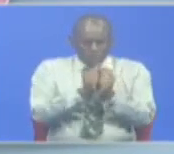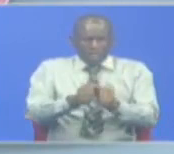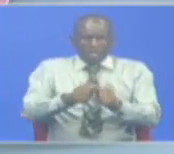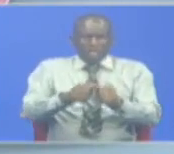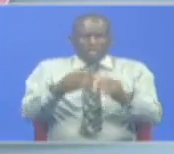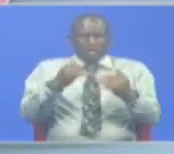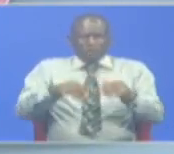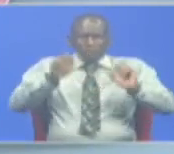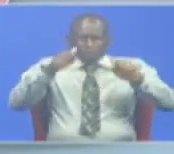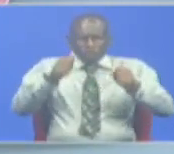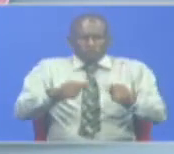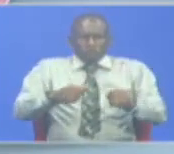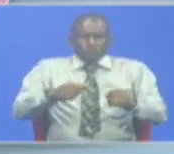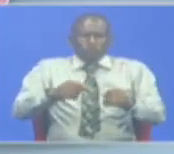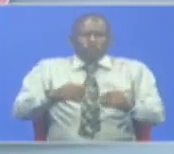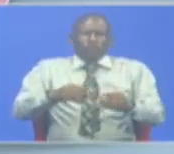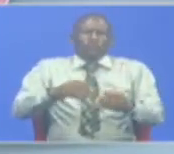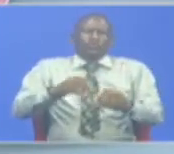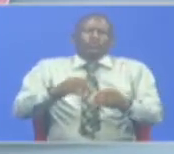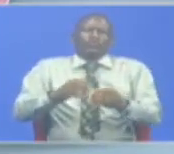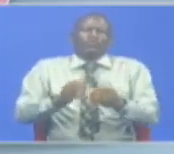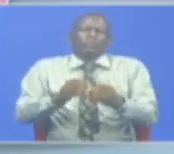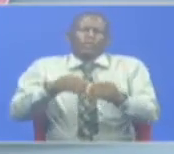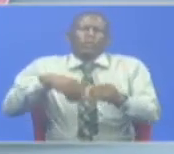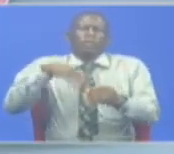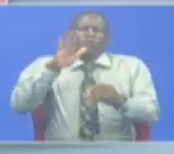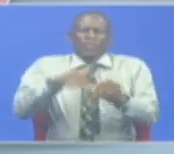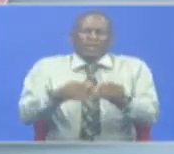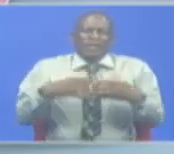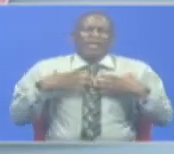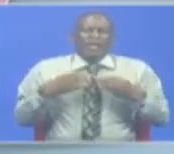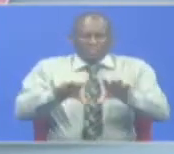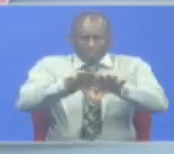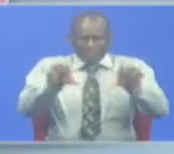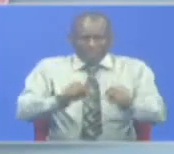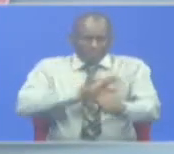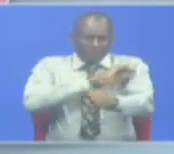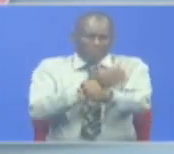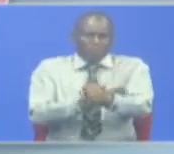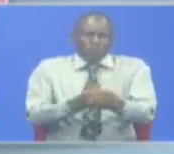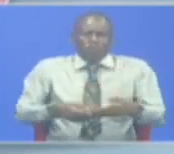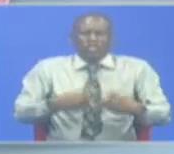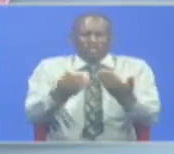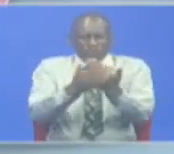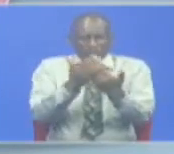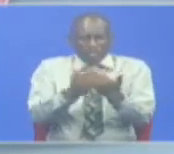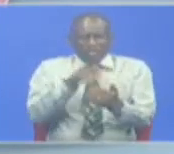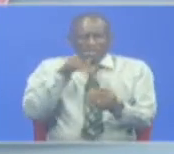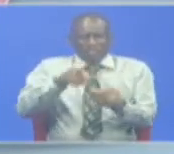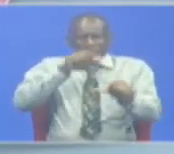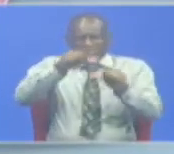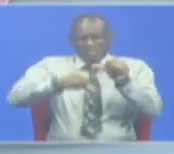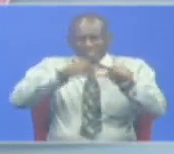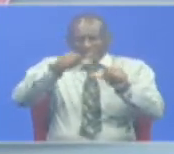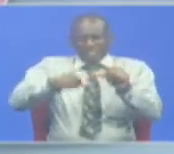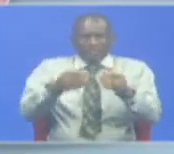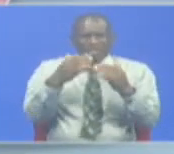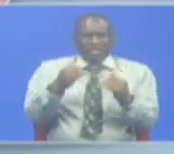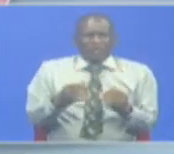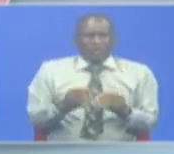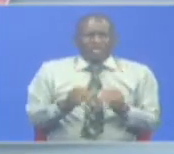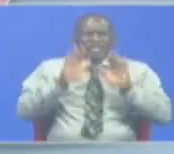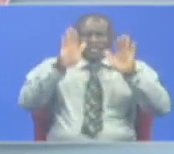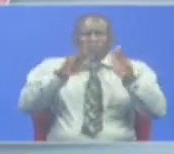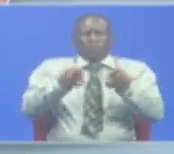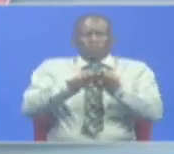exceed the health system's capacity to provide care to all who need it. And this is purely scientific. It's also important to